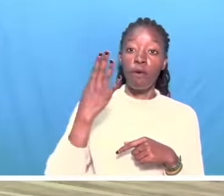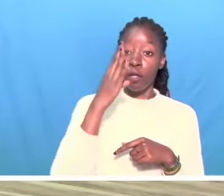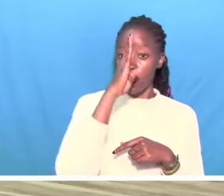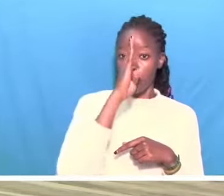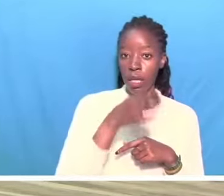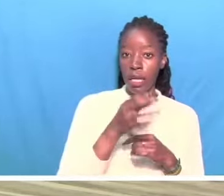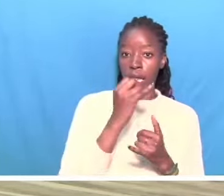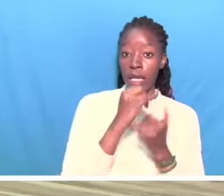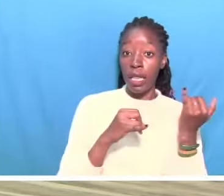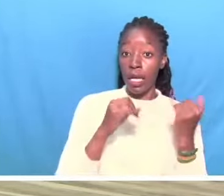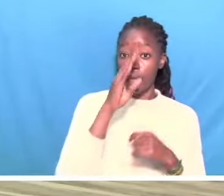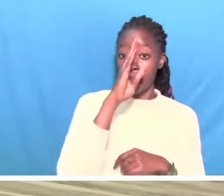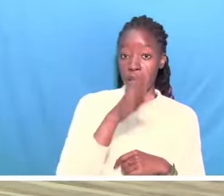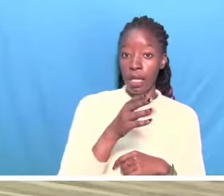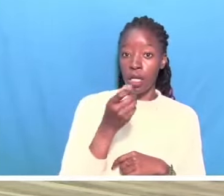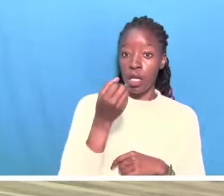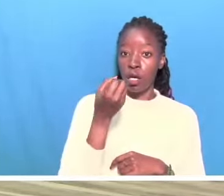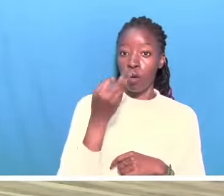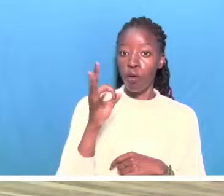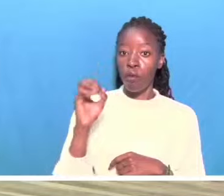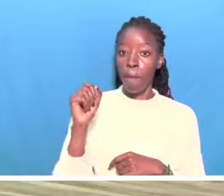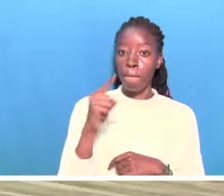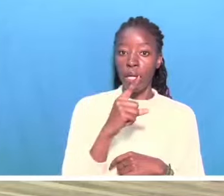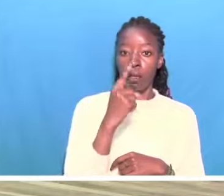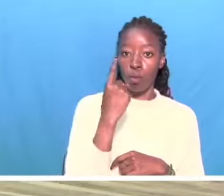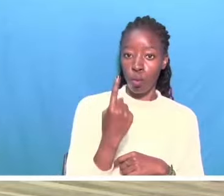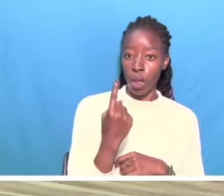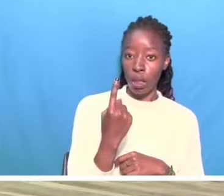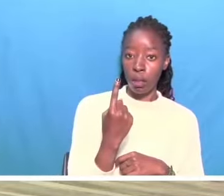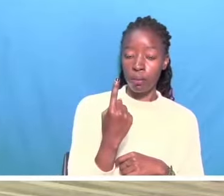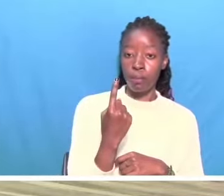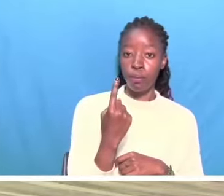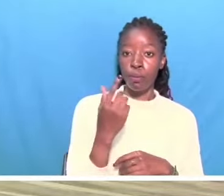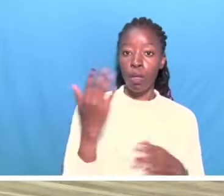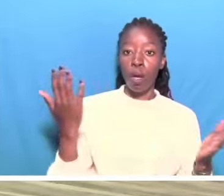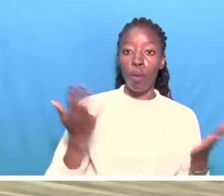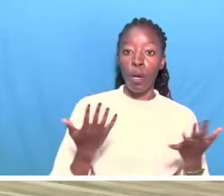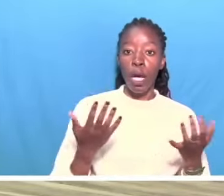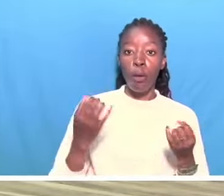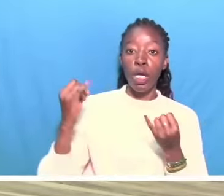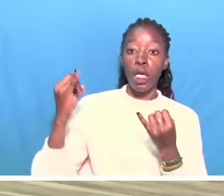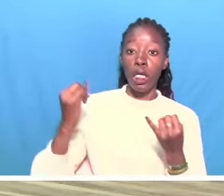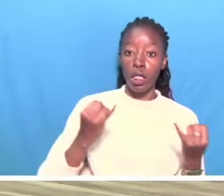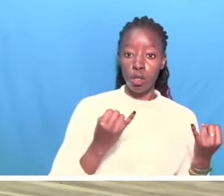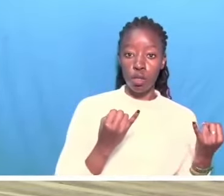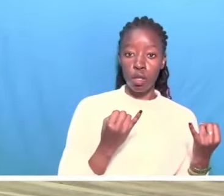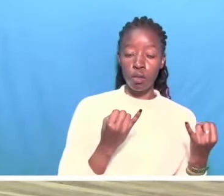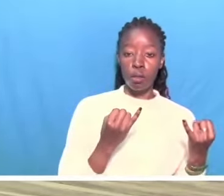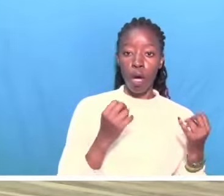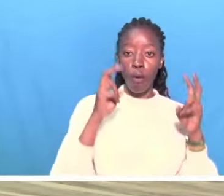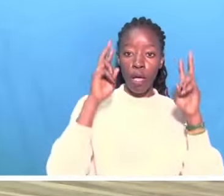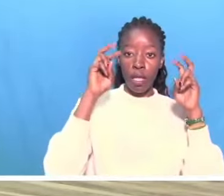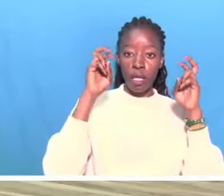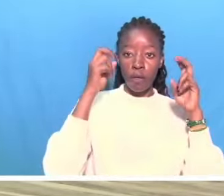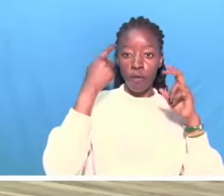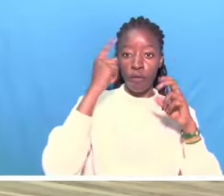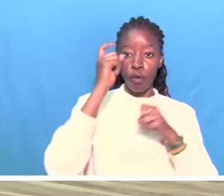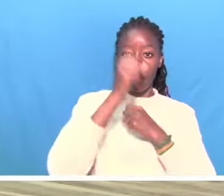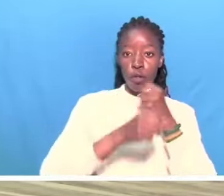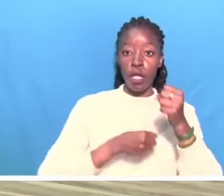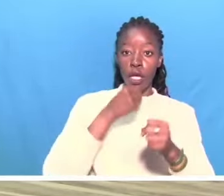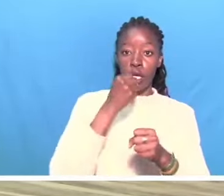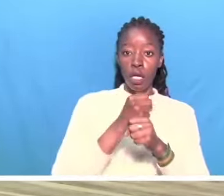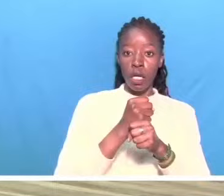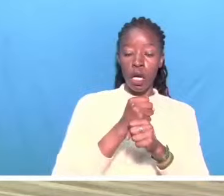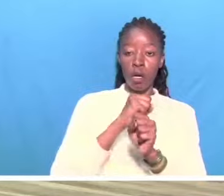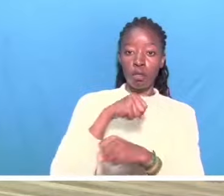the last Sunday of the month of January, where we introduced our theme for the year at All Saints